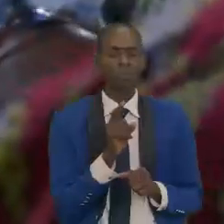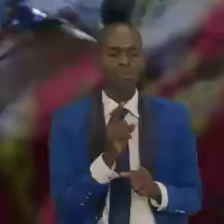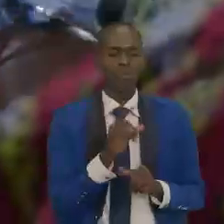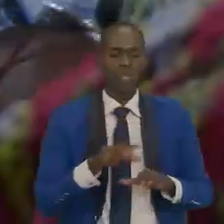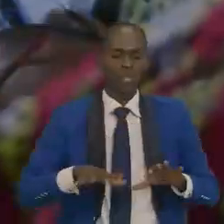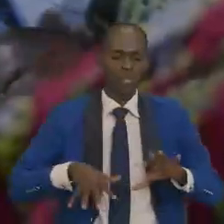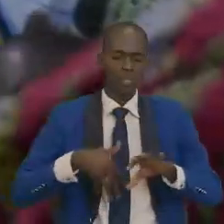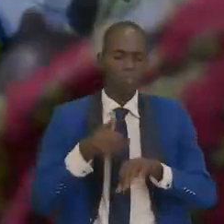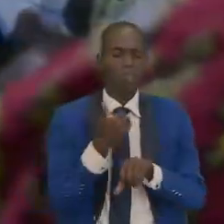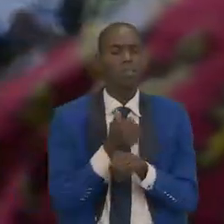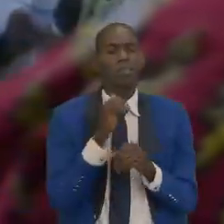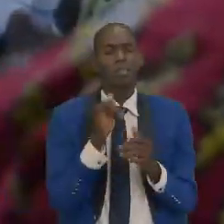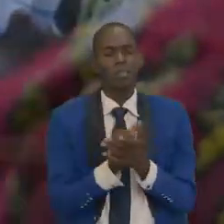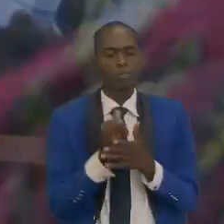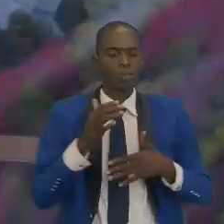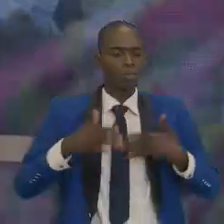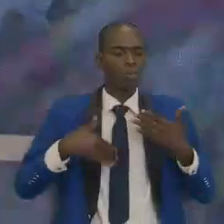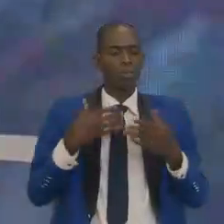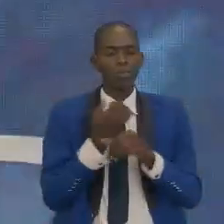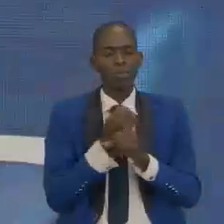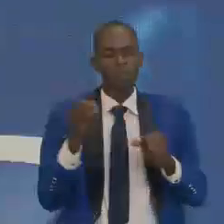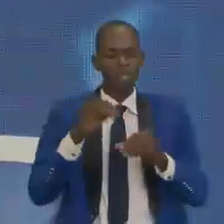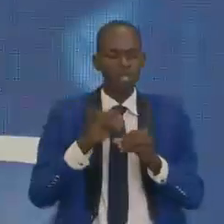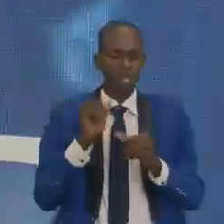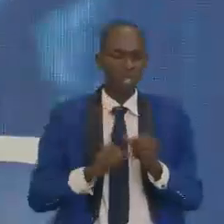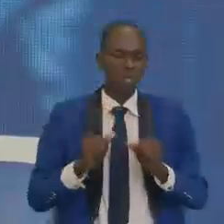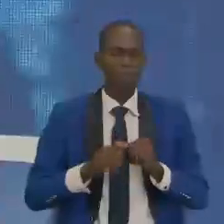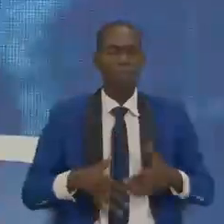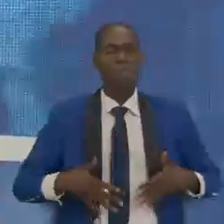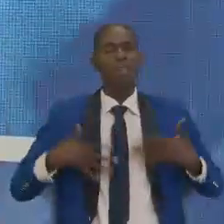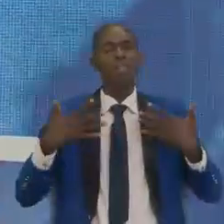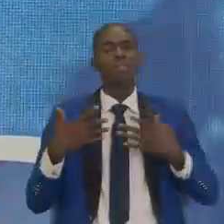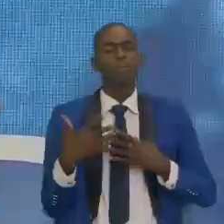Confirm the joy of salvation in every life.